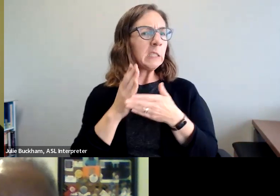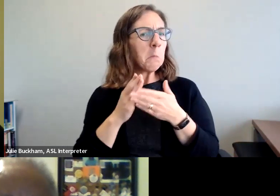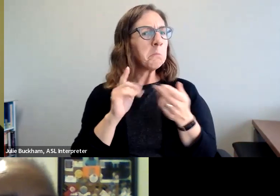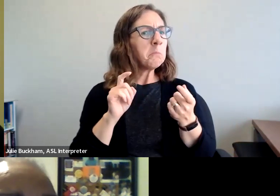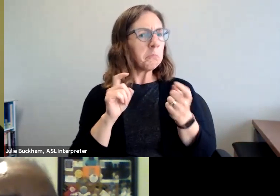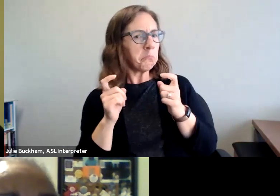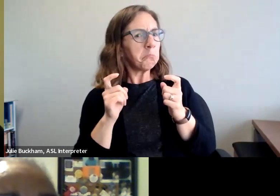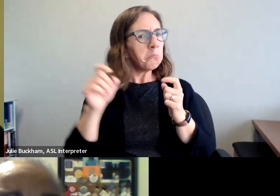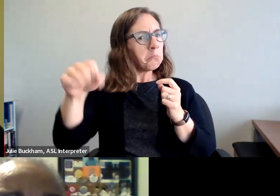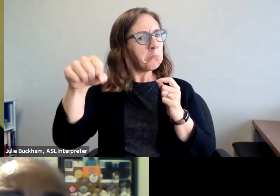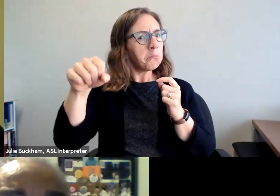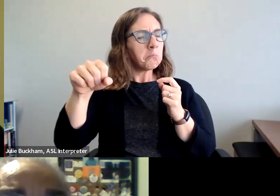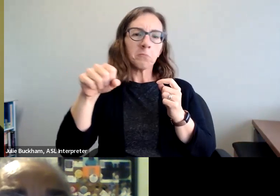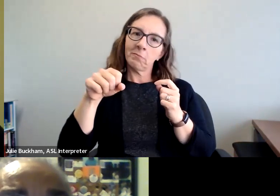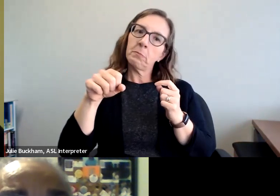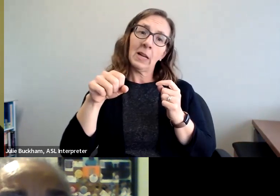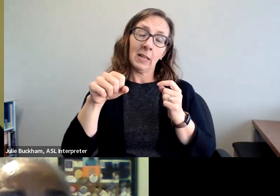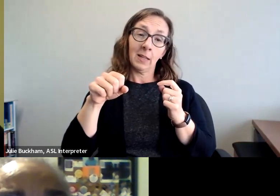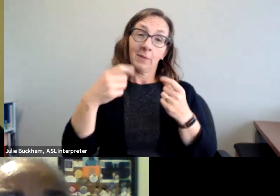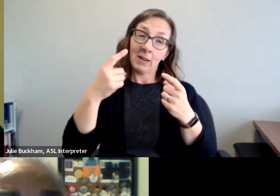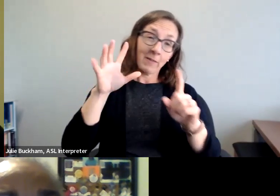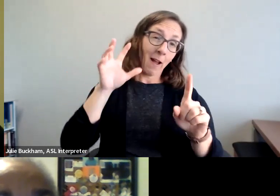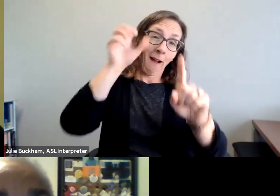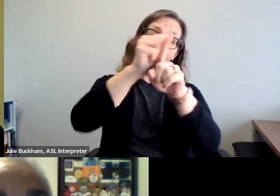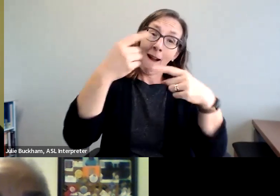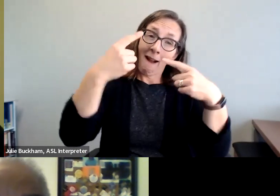made, but we really do have a long way to go.